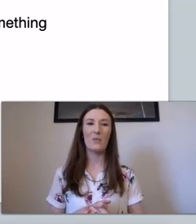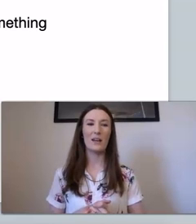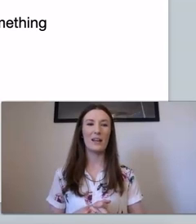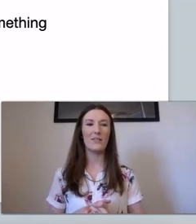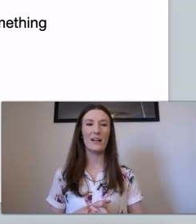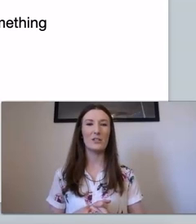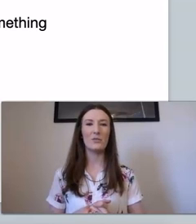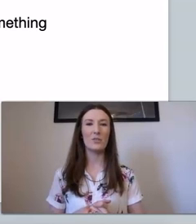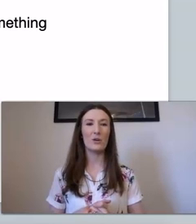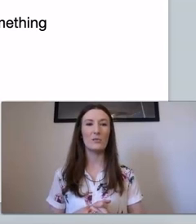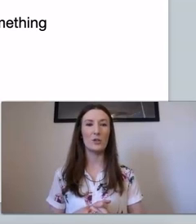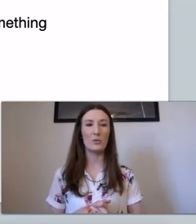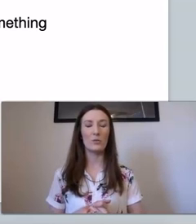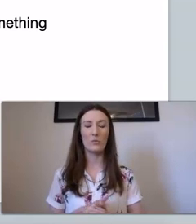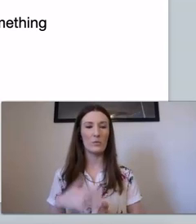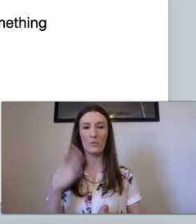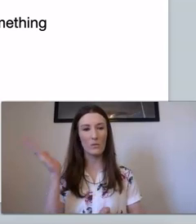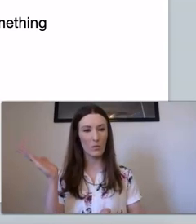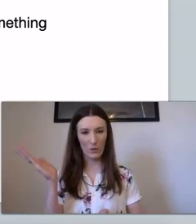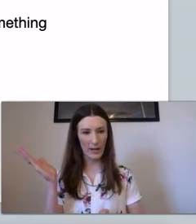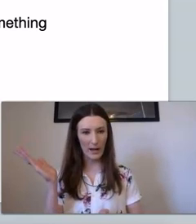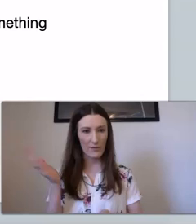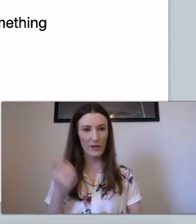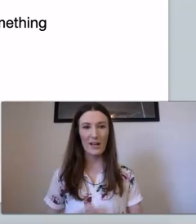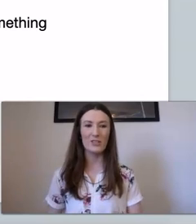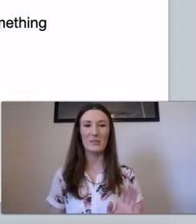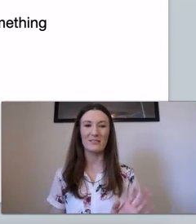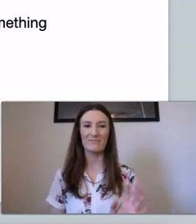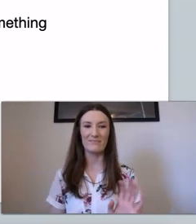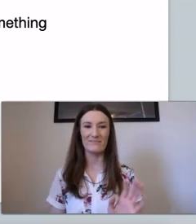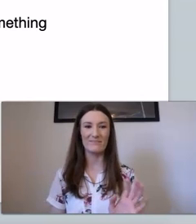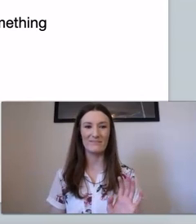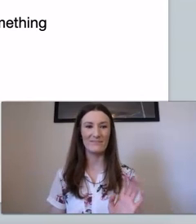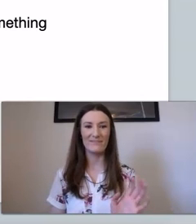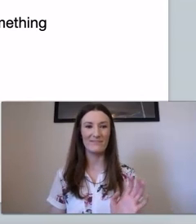like I wouldn't advise you to go do whatever, I just be like,